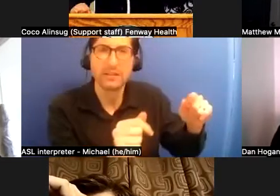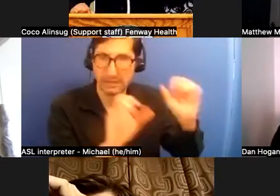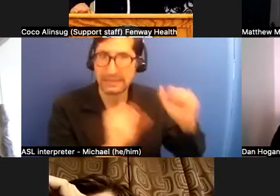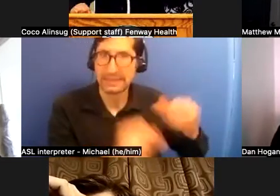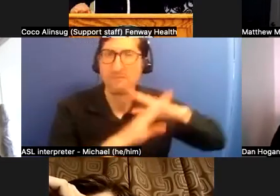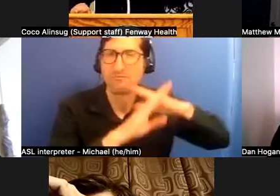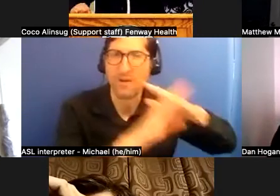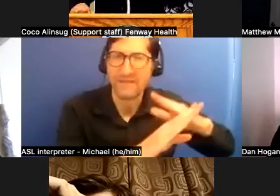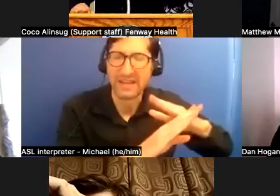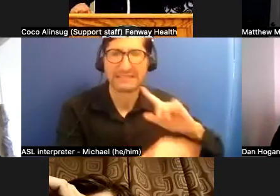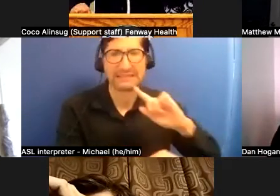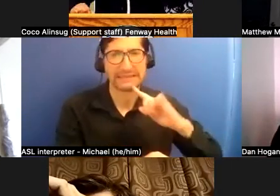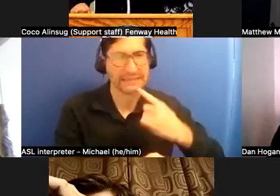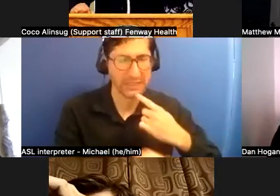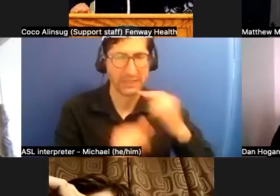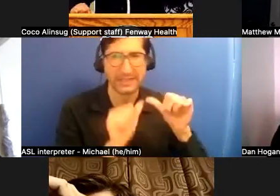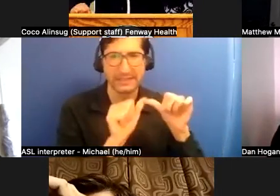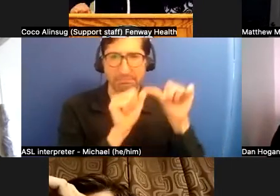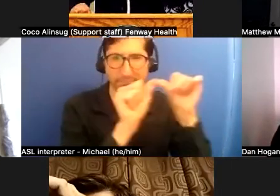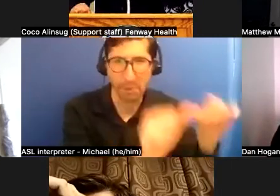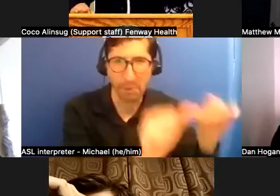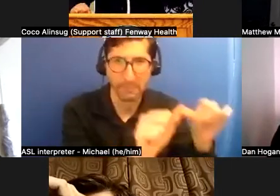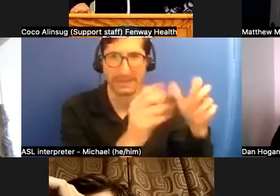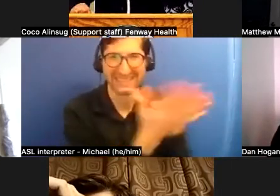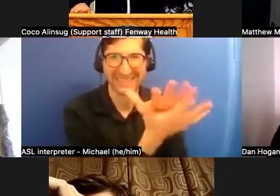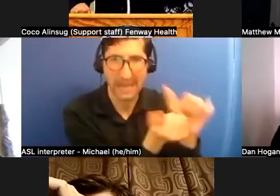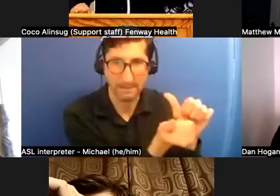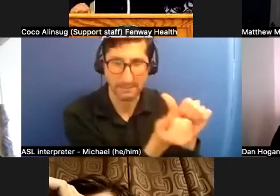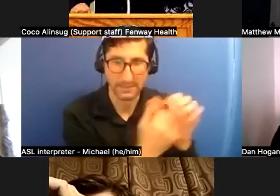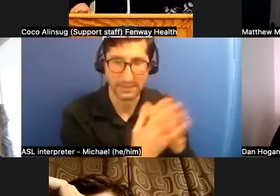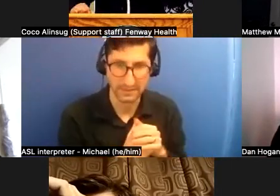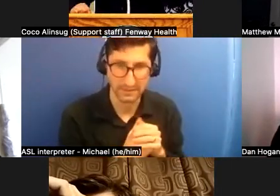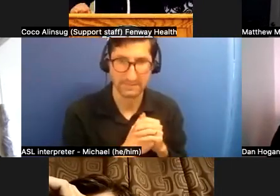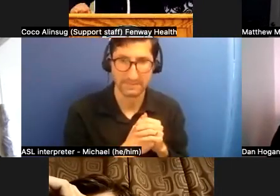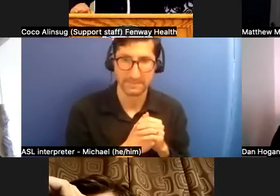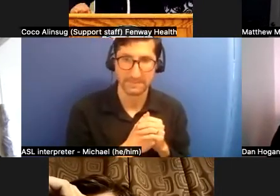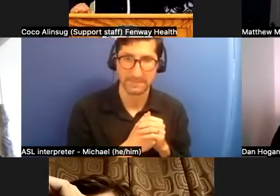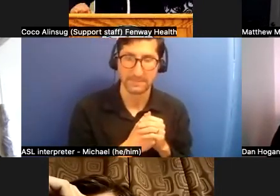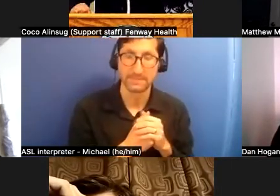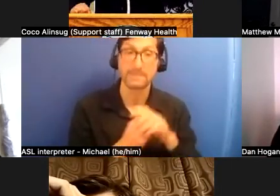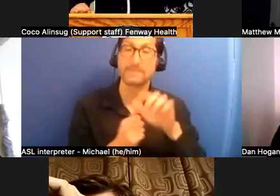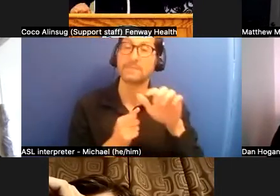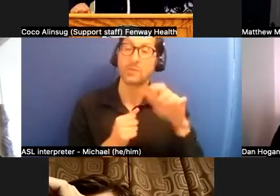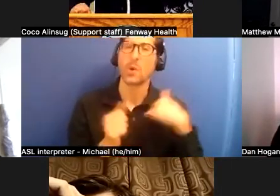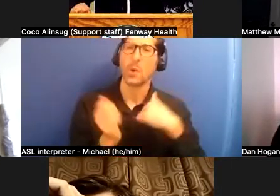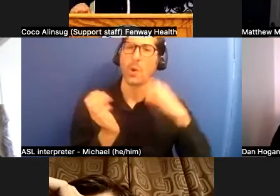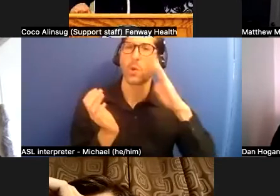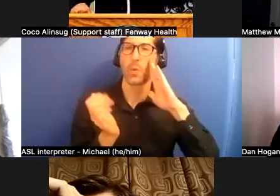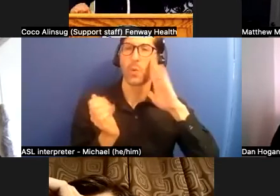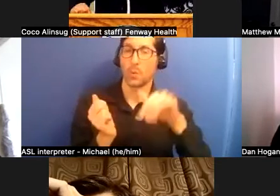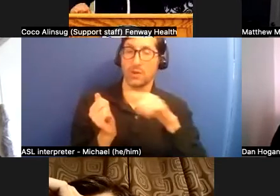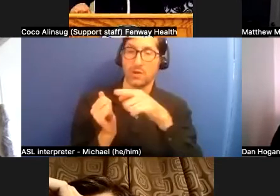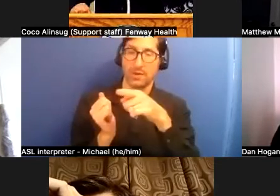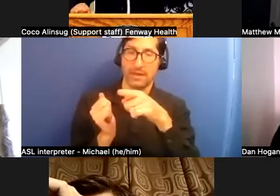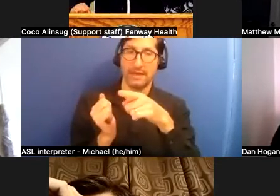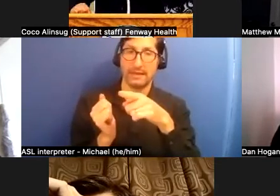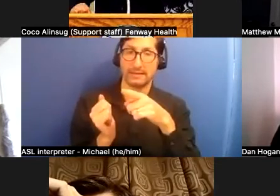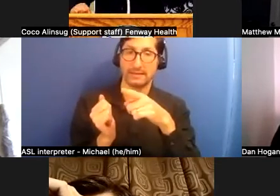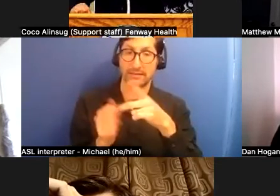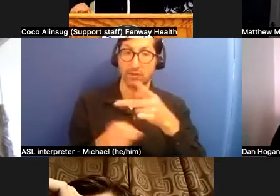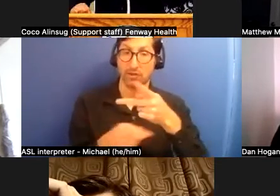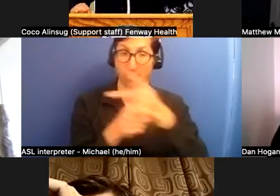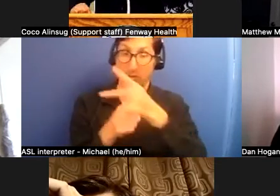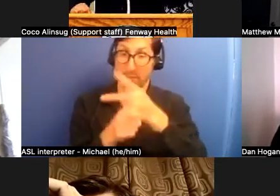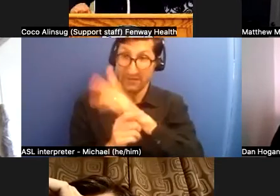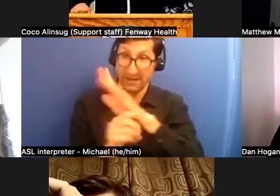I think that one thing that we know from other supervised consumption sites is that they help to reduce the number of overdoses that first responders are